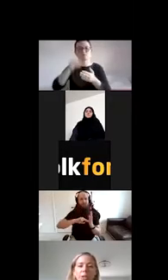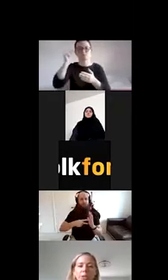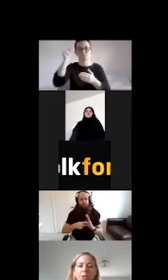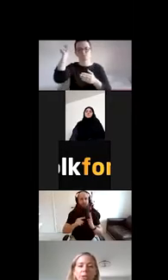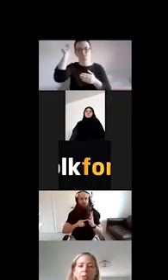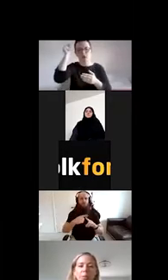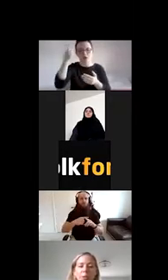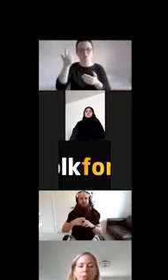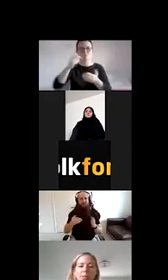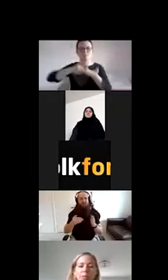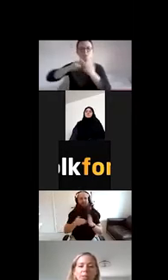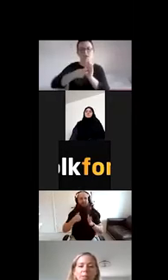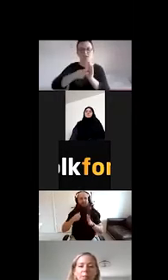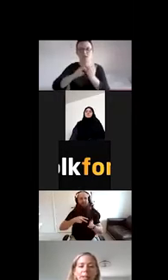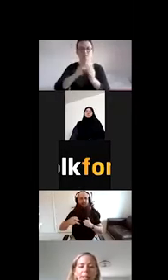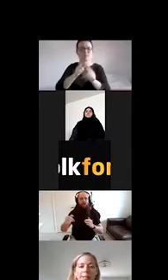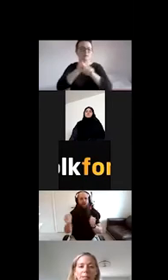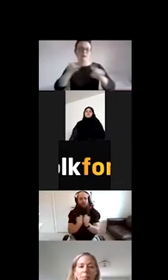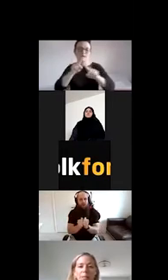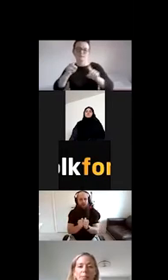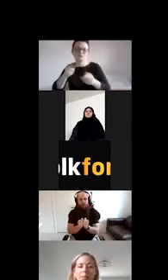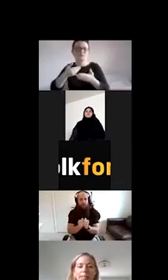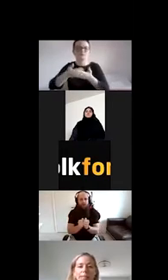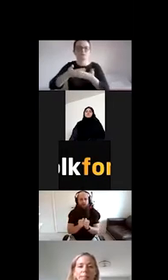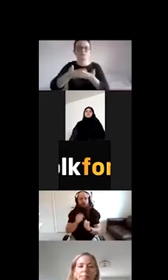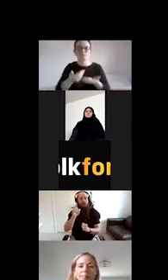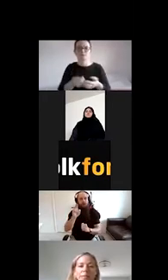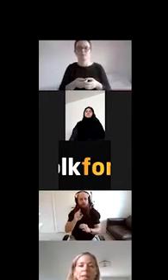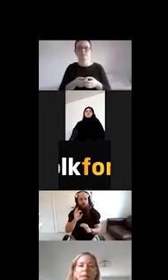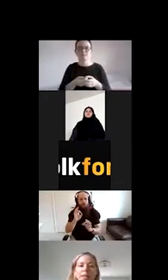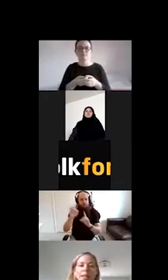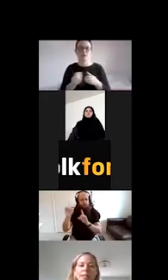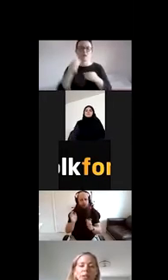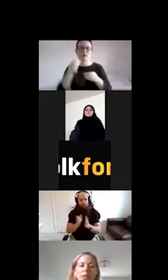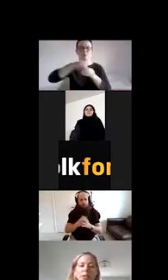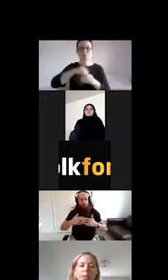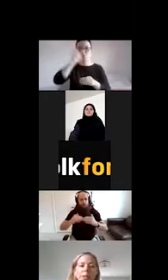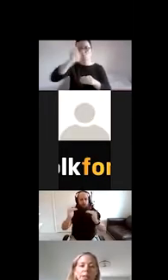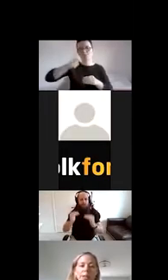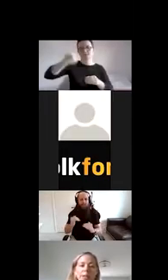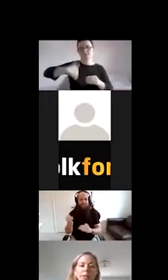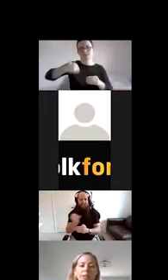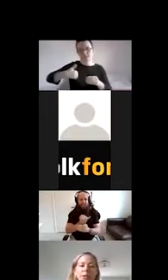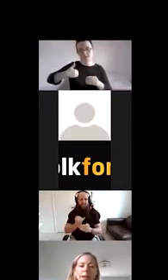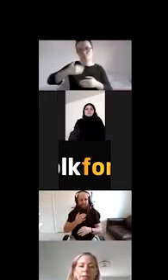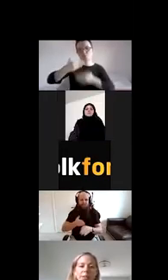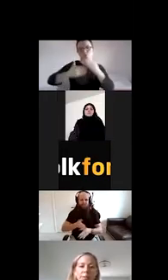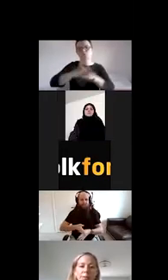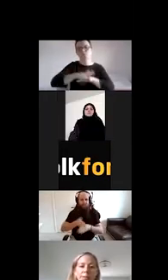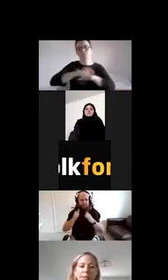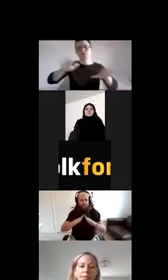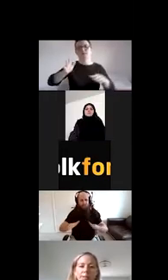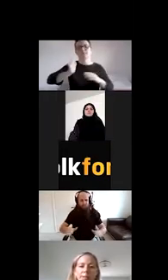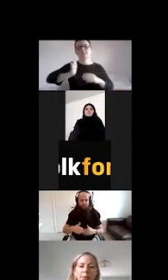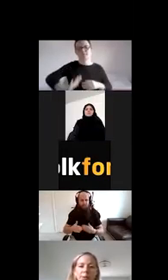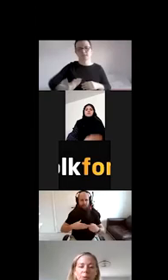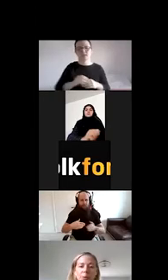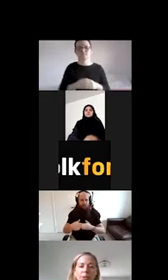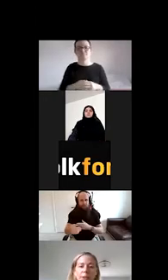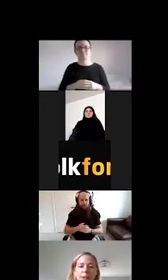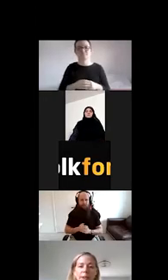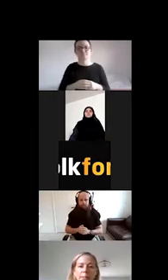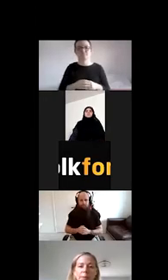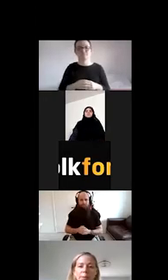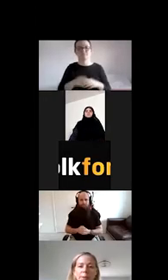to inclusion of persons with disabilities in peace building. It has also been to gather and present the